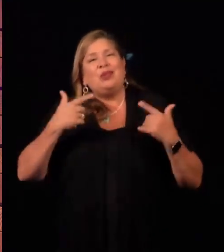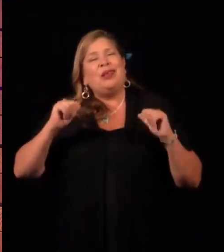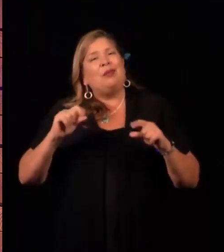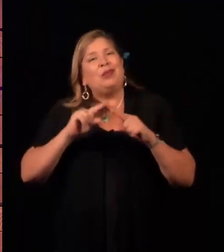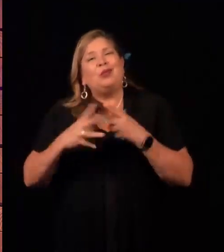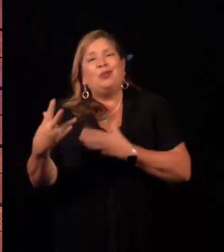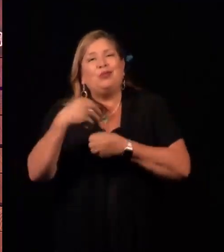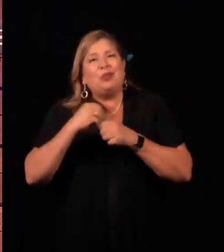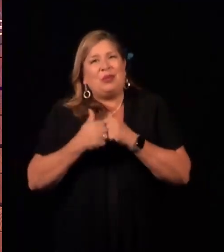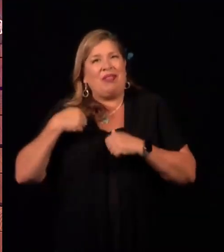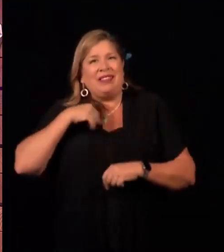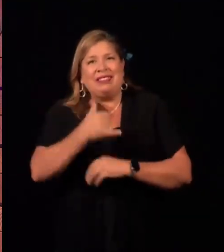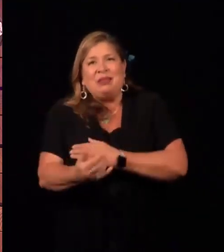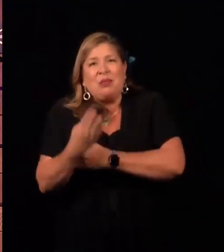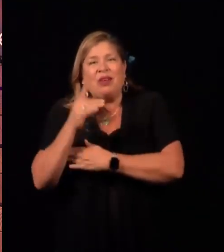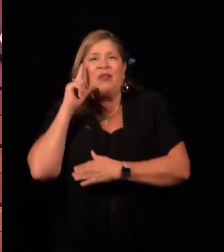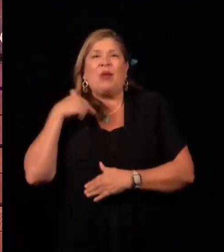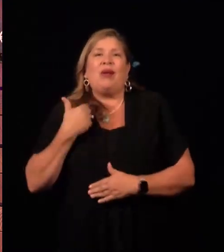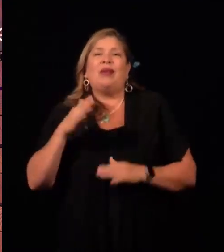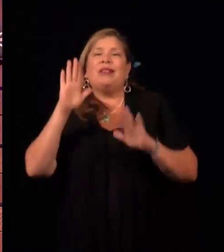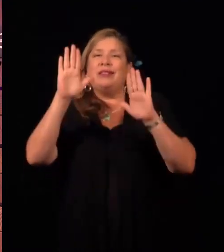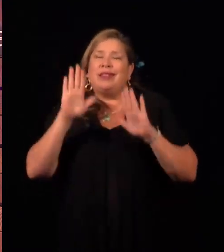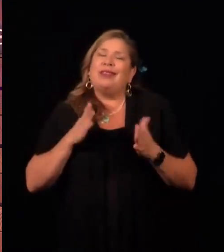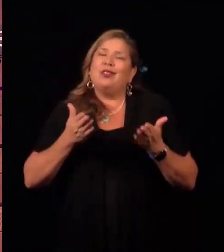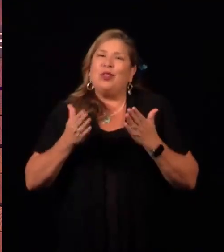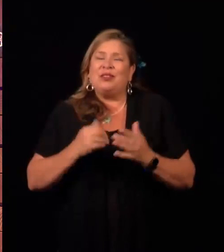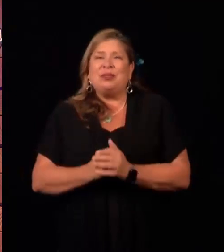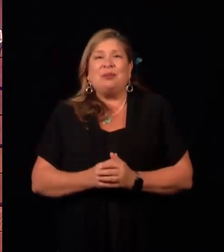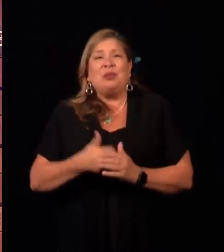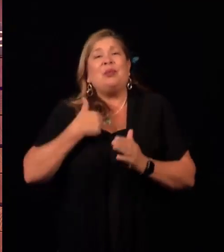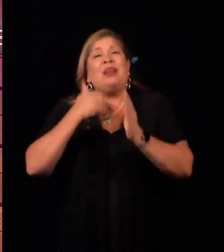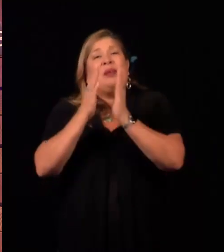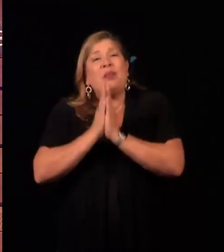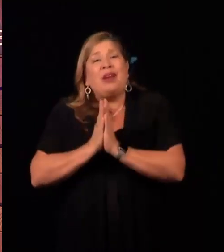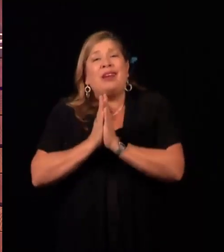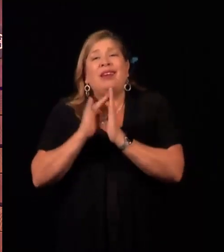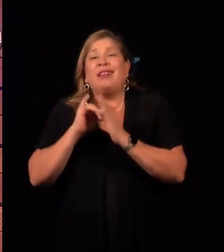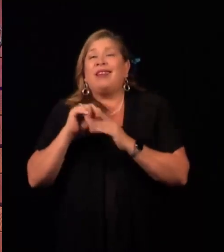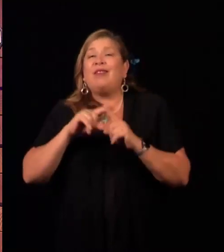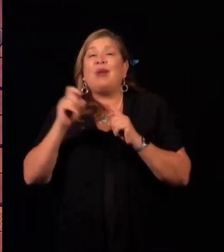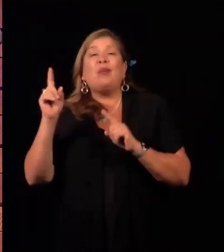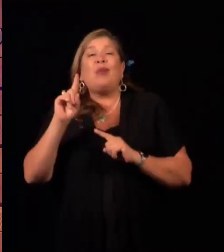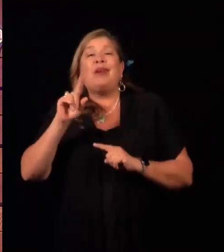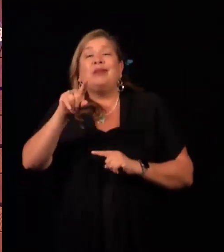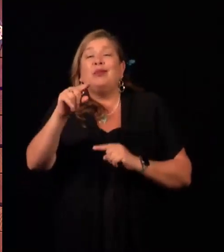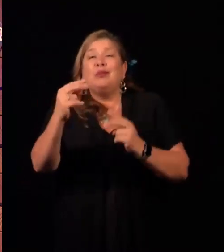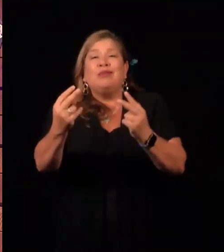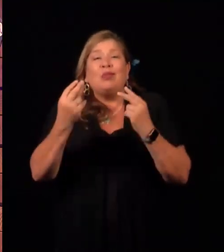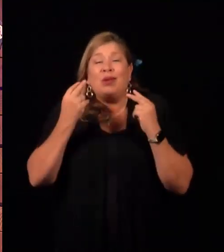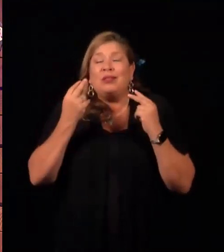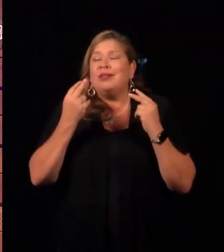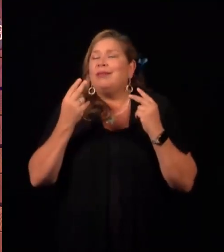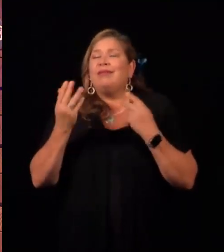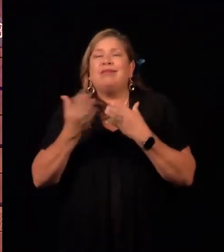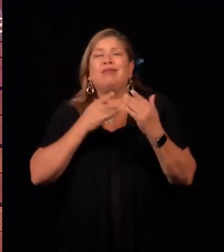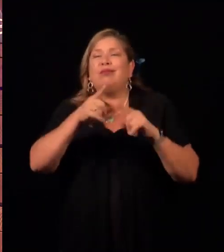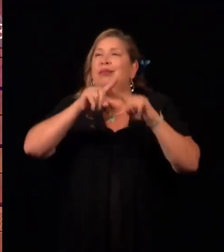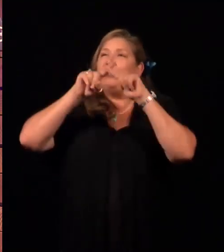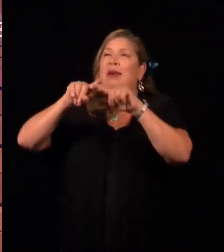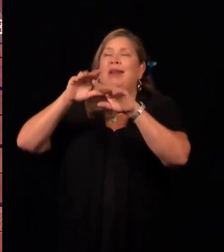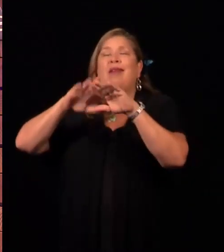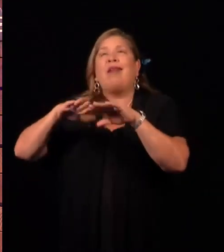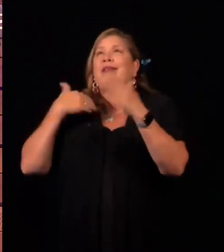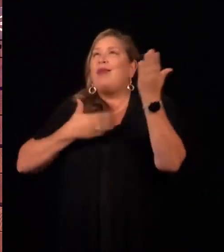join us this morning for our Sunday service. We pray that from wherever you are watching, that you are relying on the Lord,